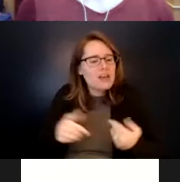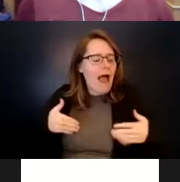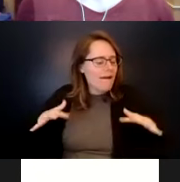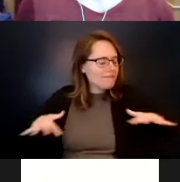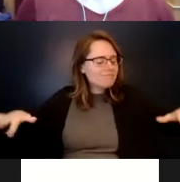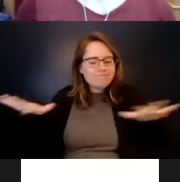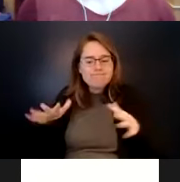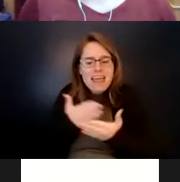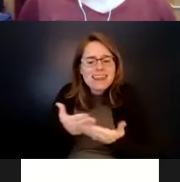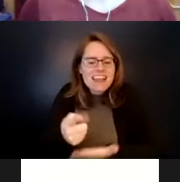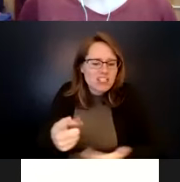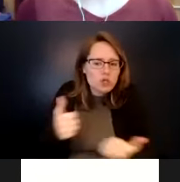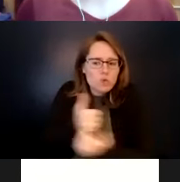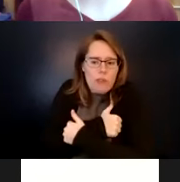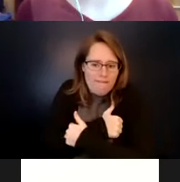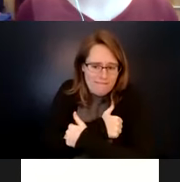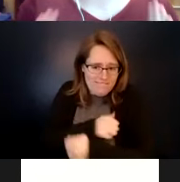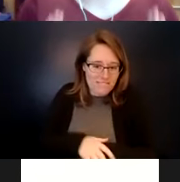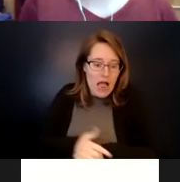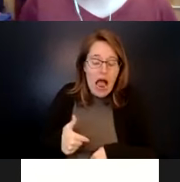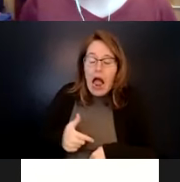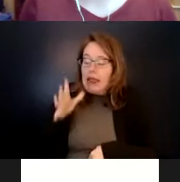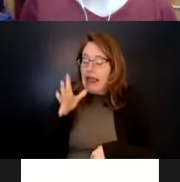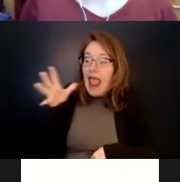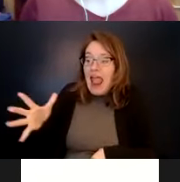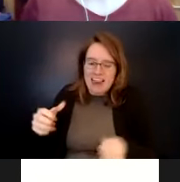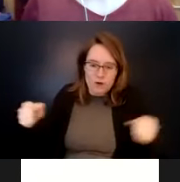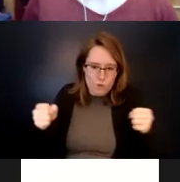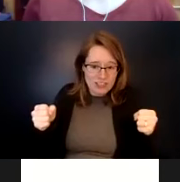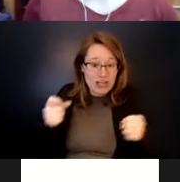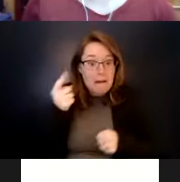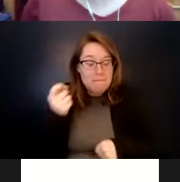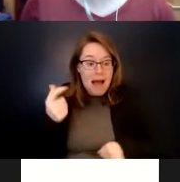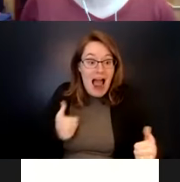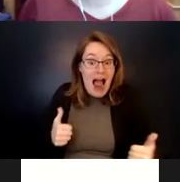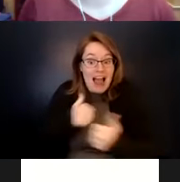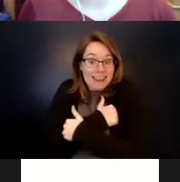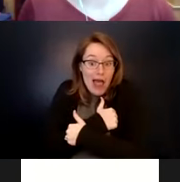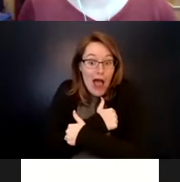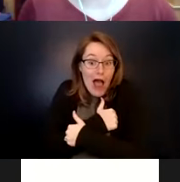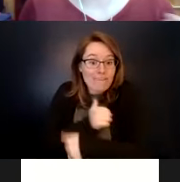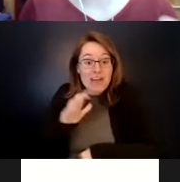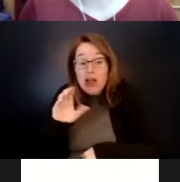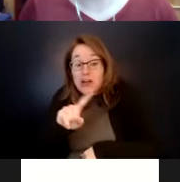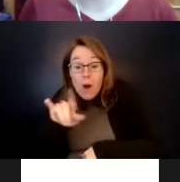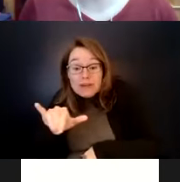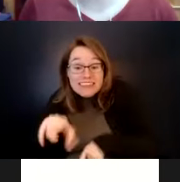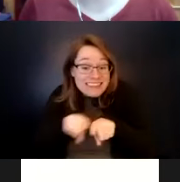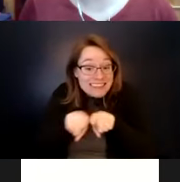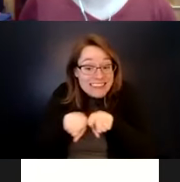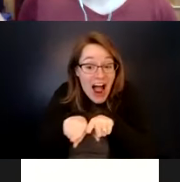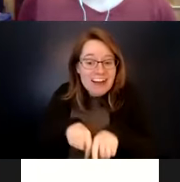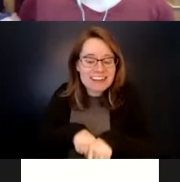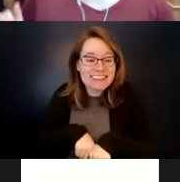I hate winter, but I love looking forward to wearing my cozy socks and putting my twinkly